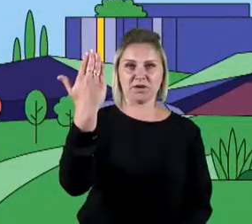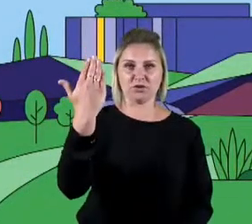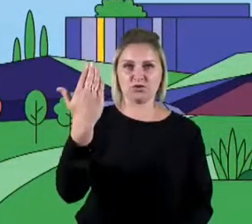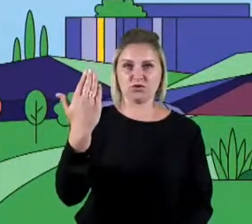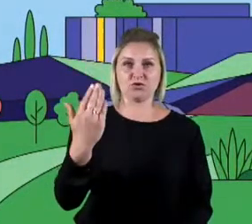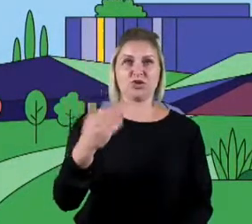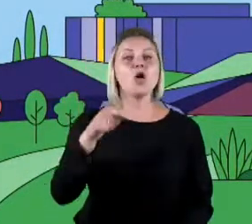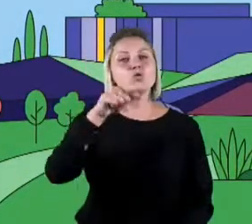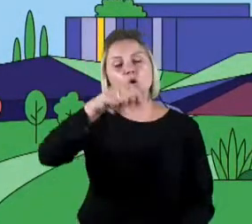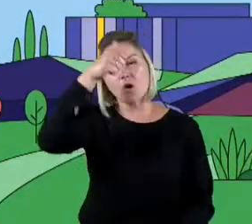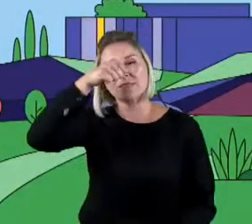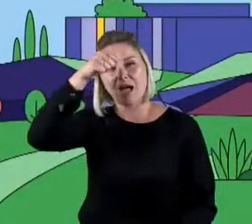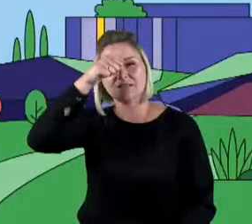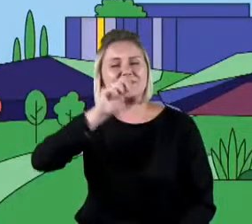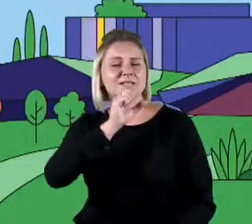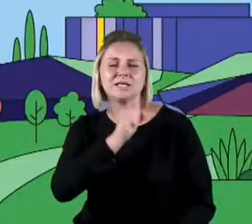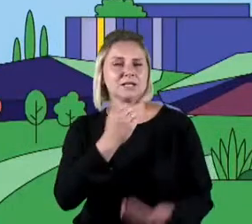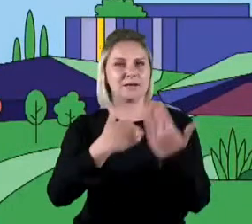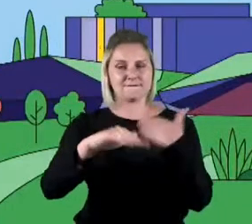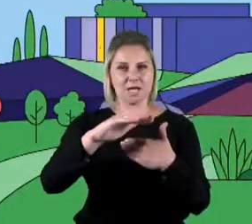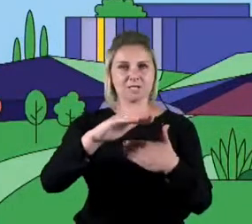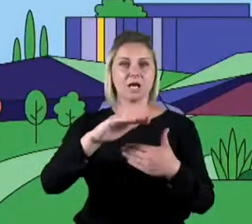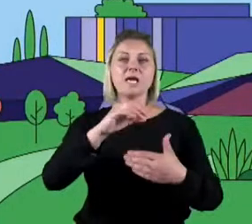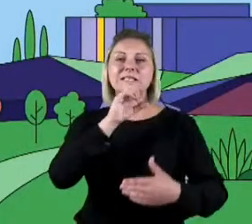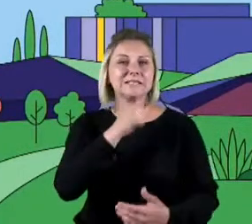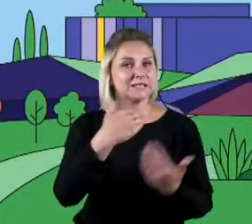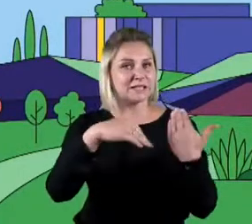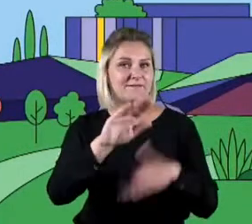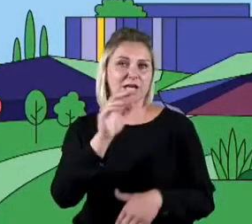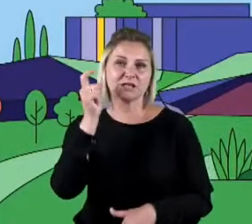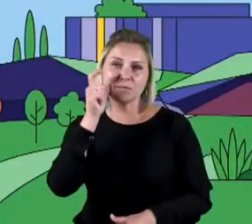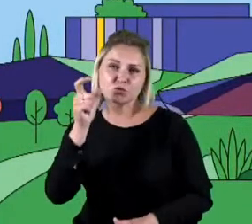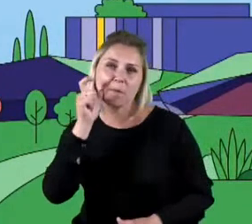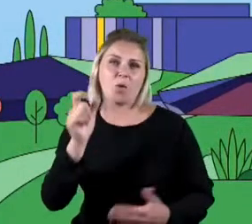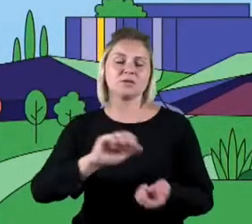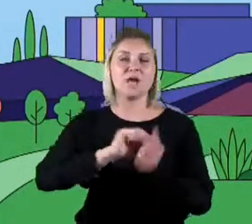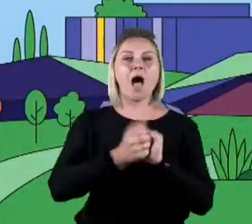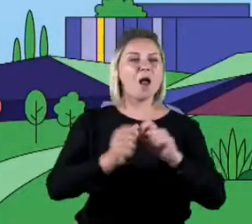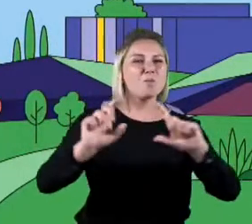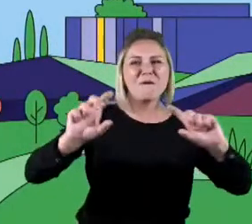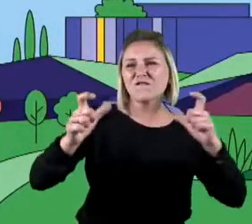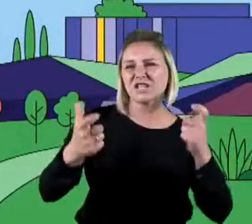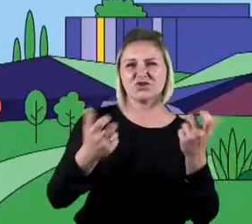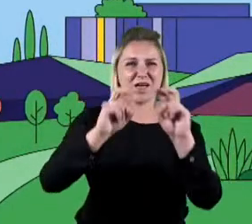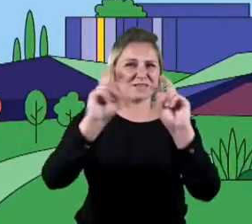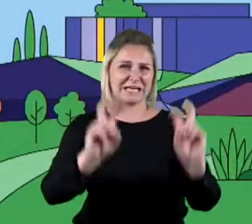park there. No más, no more, never, never again, no more violence.